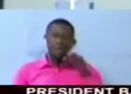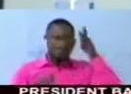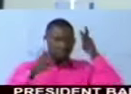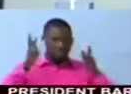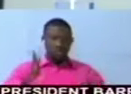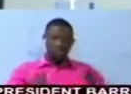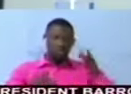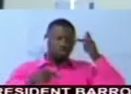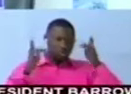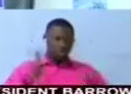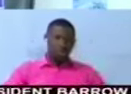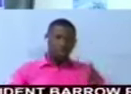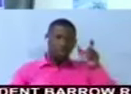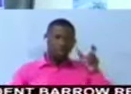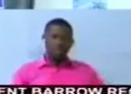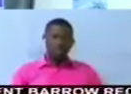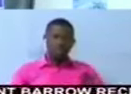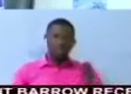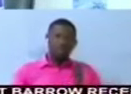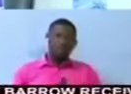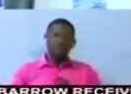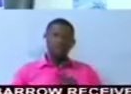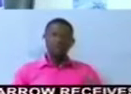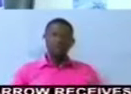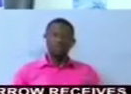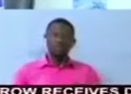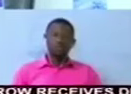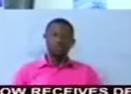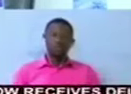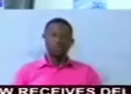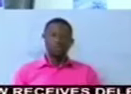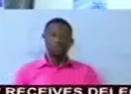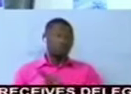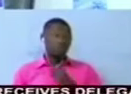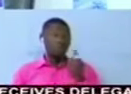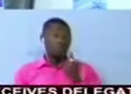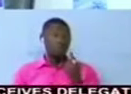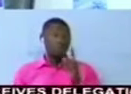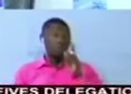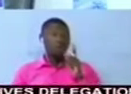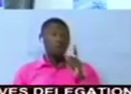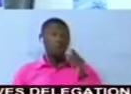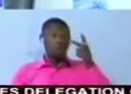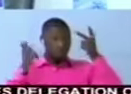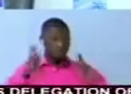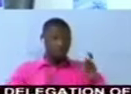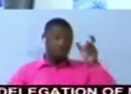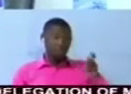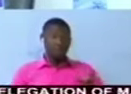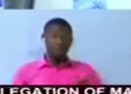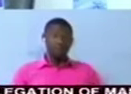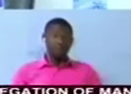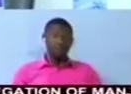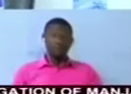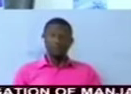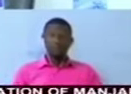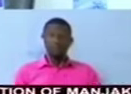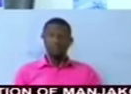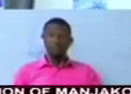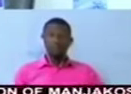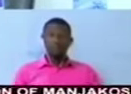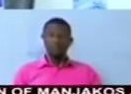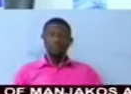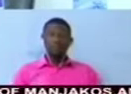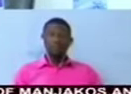nga fayon lawyer wi? Waaw, du ben lawyer sa di ay lawyer. It was not only one lawyer, it's lawyers. Please. Okay. Bi nga amé ñu yobu